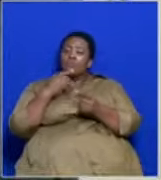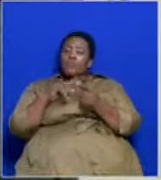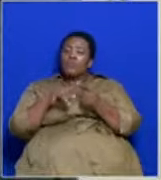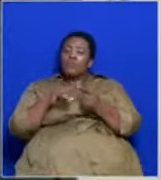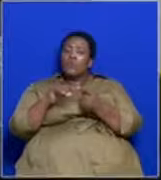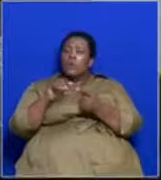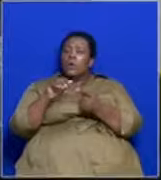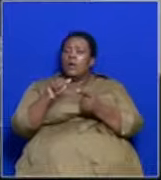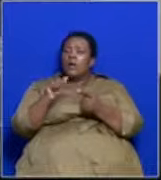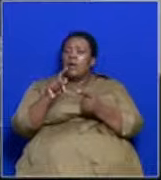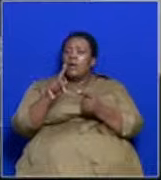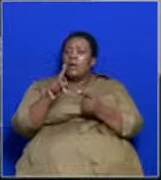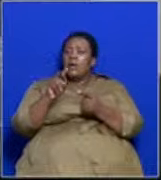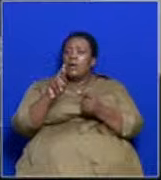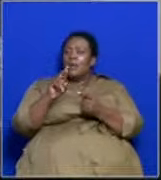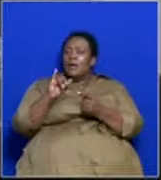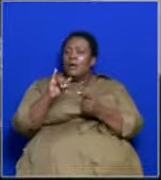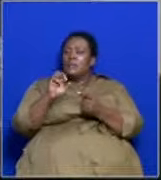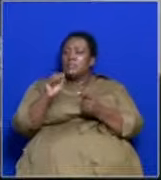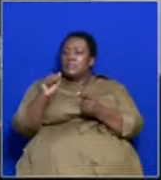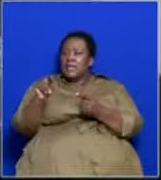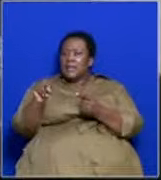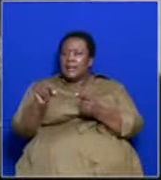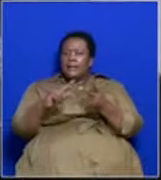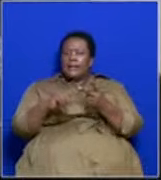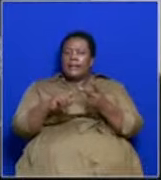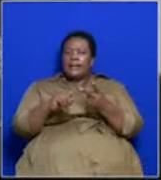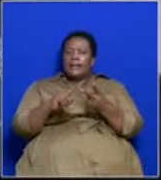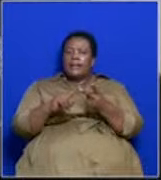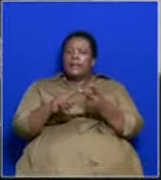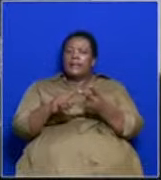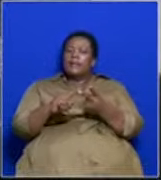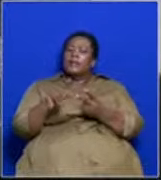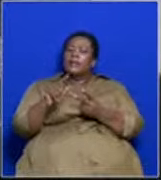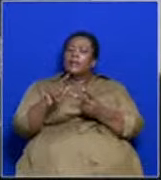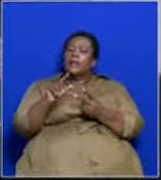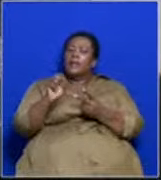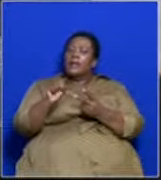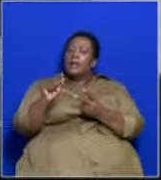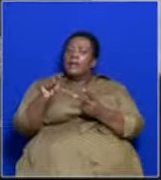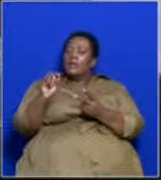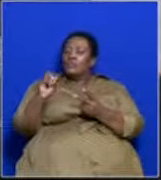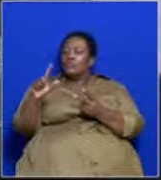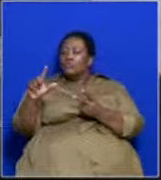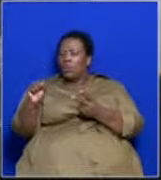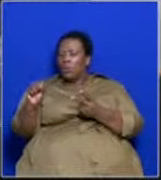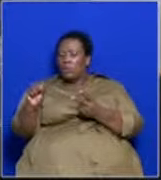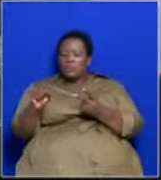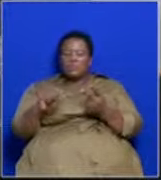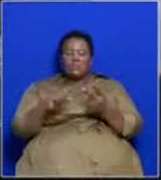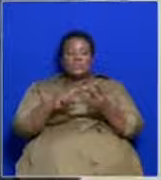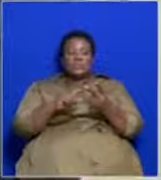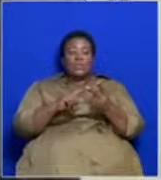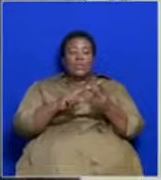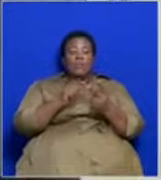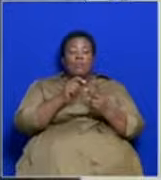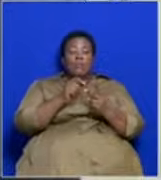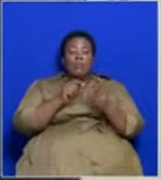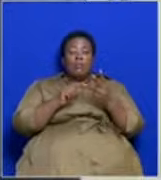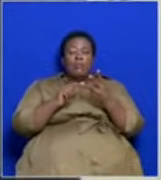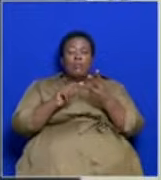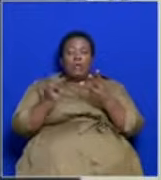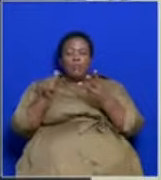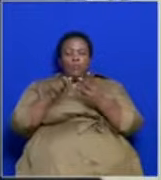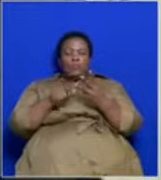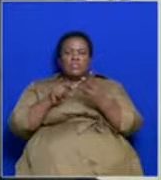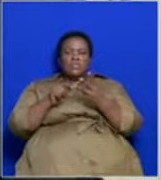and Keisha Listol. And the civilian person we are referring to Etienne van der